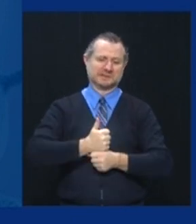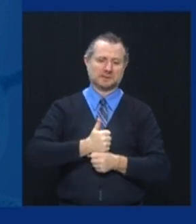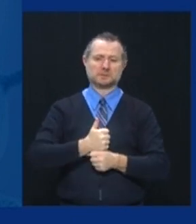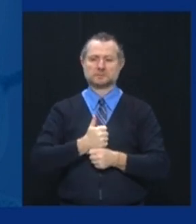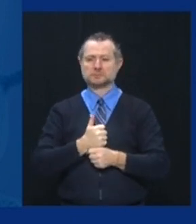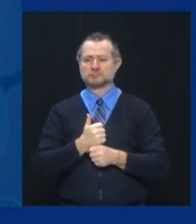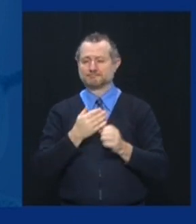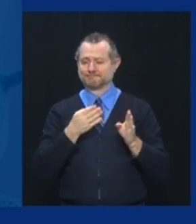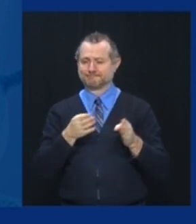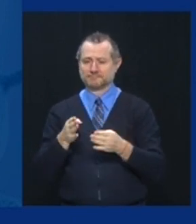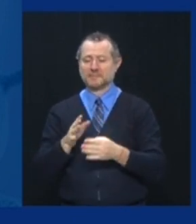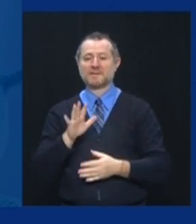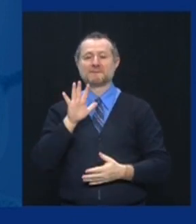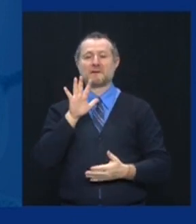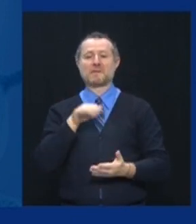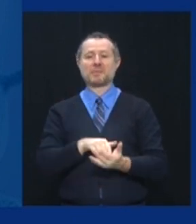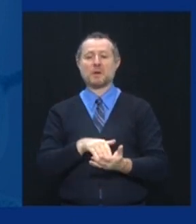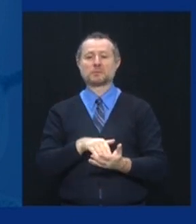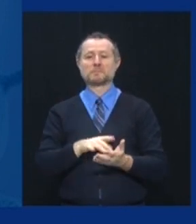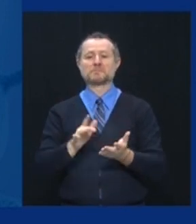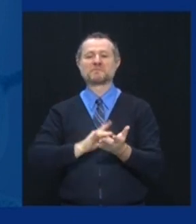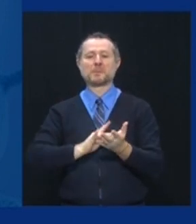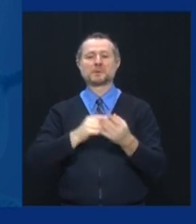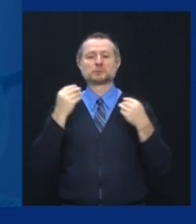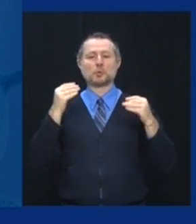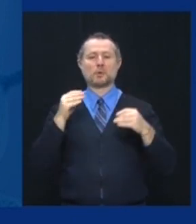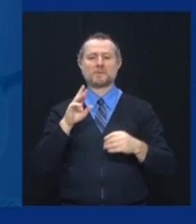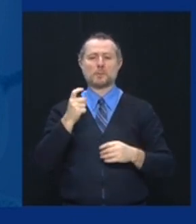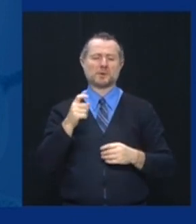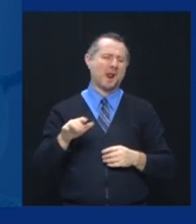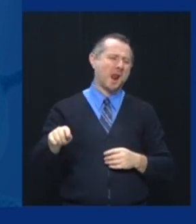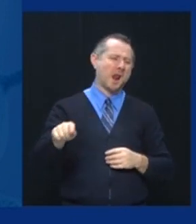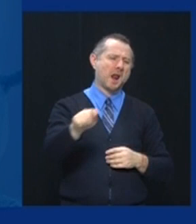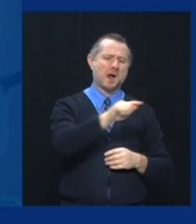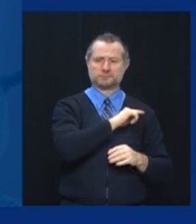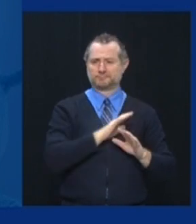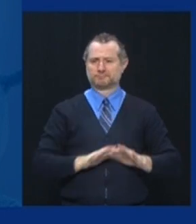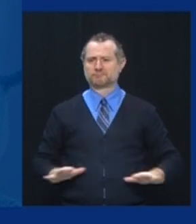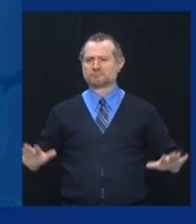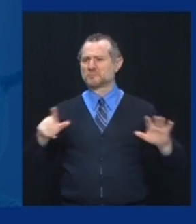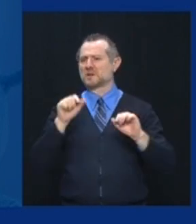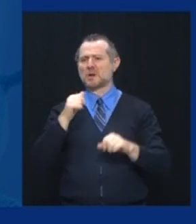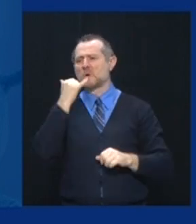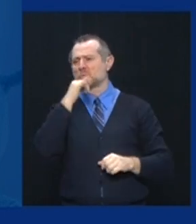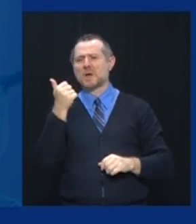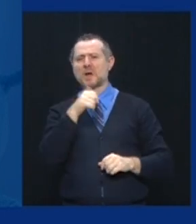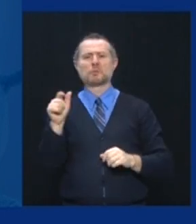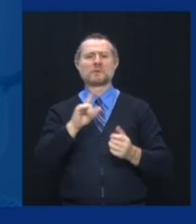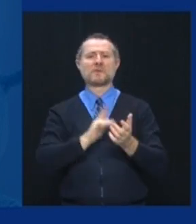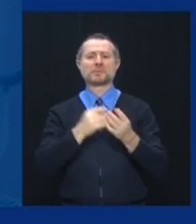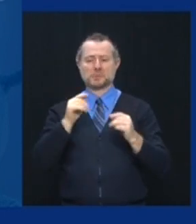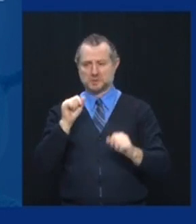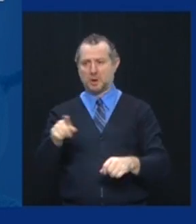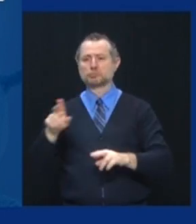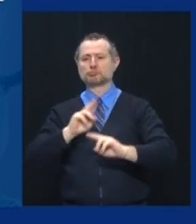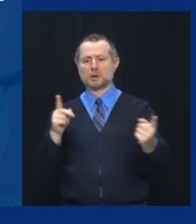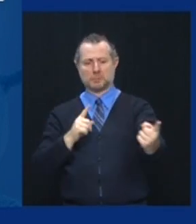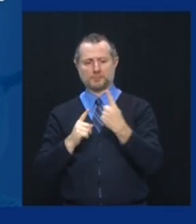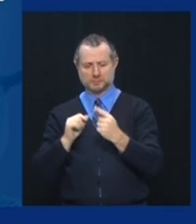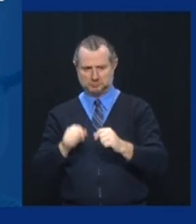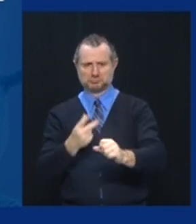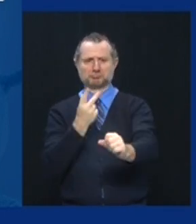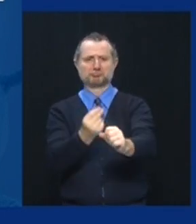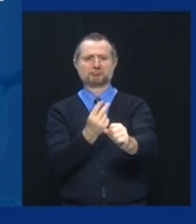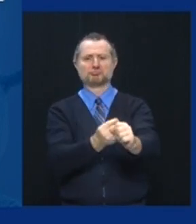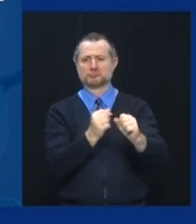5,000 pharmacies in this state. You can call a pharmacy and you can get it. We have federally qualified health